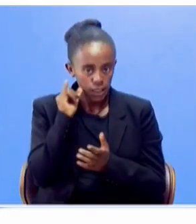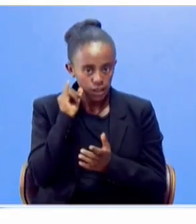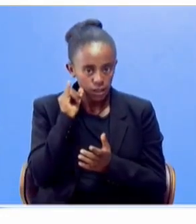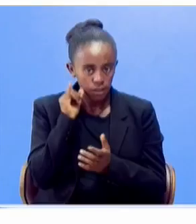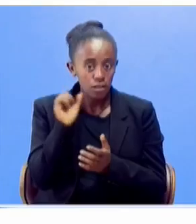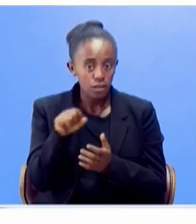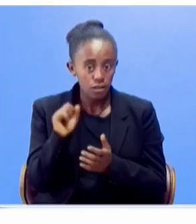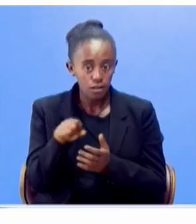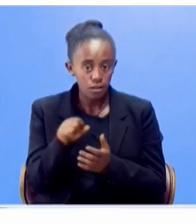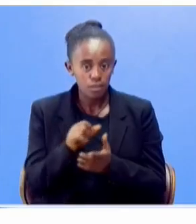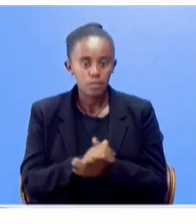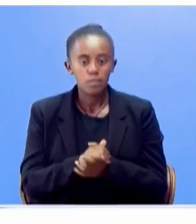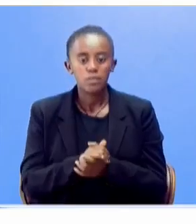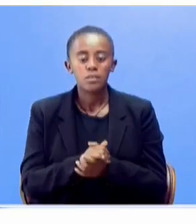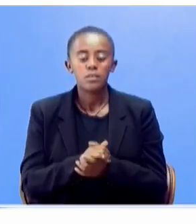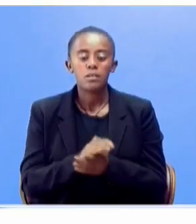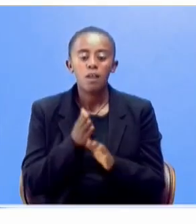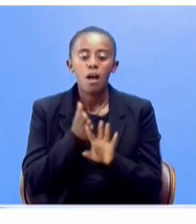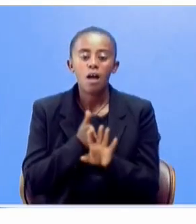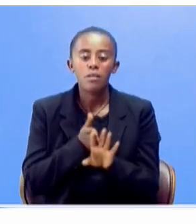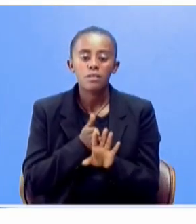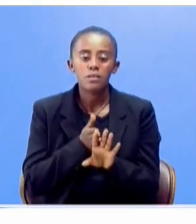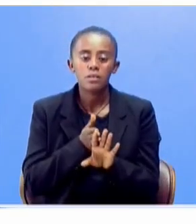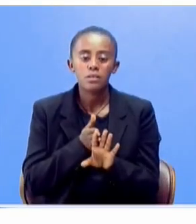yeah? At